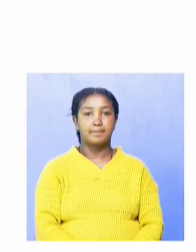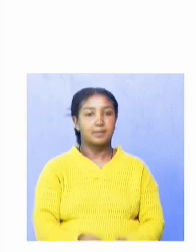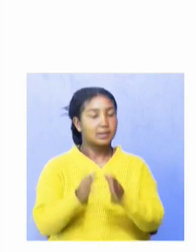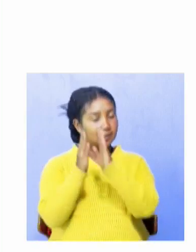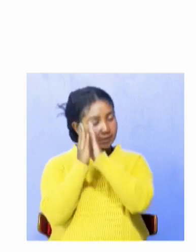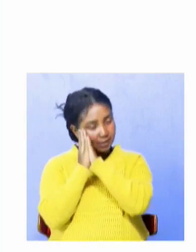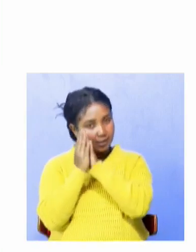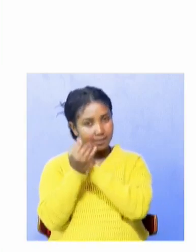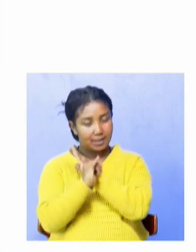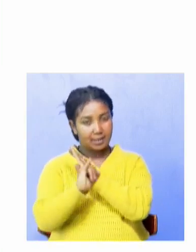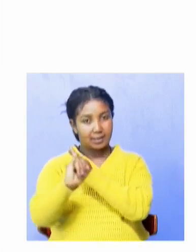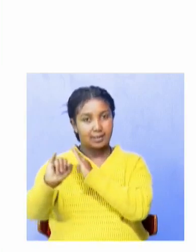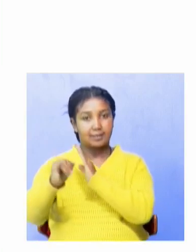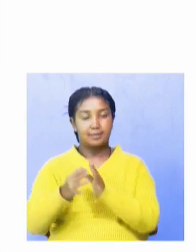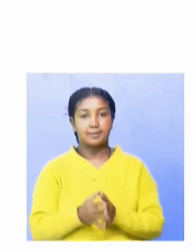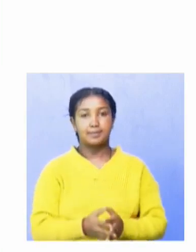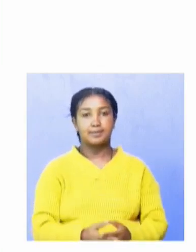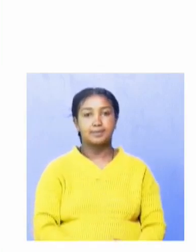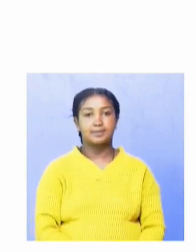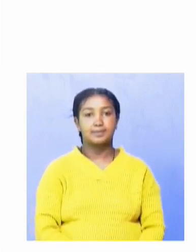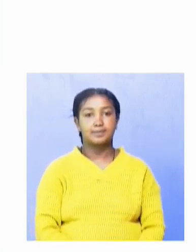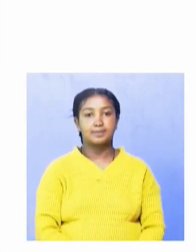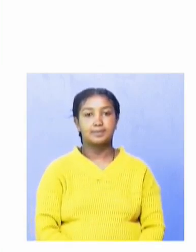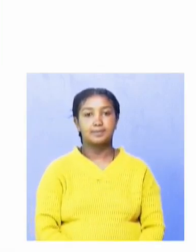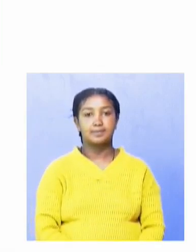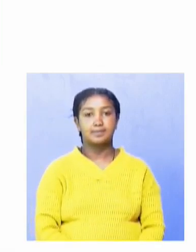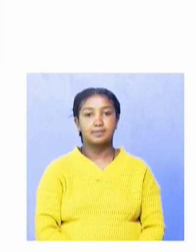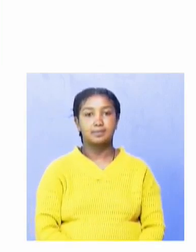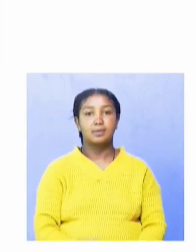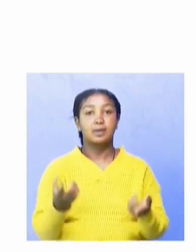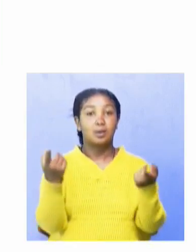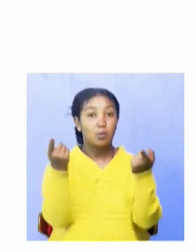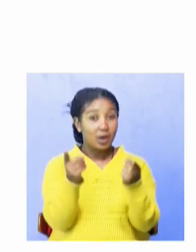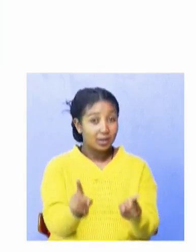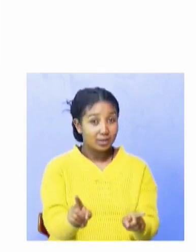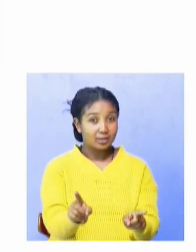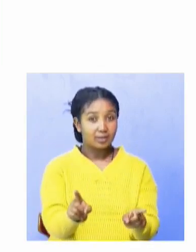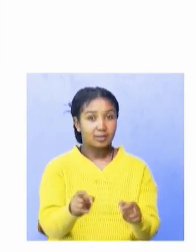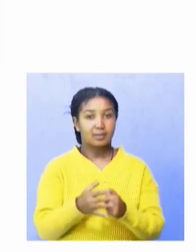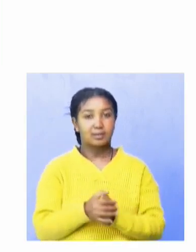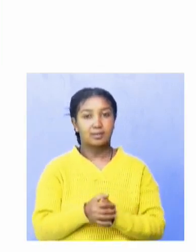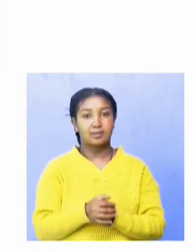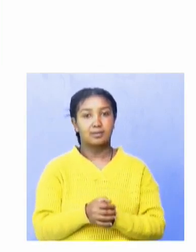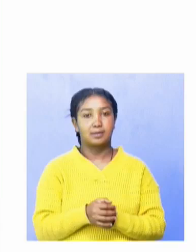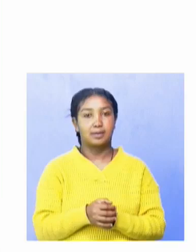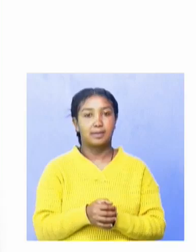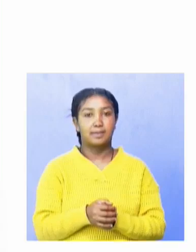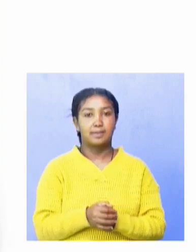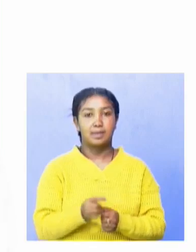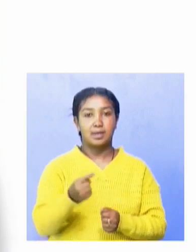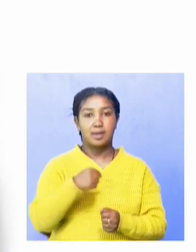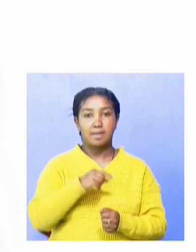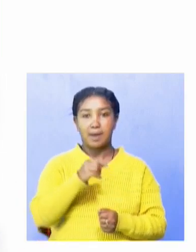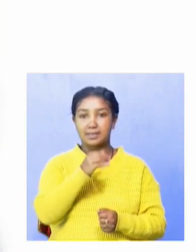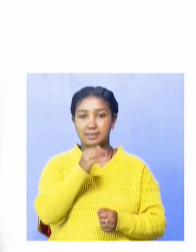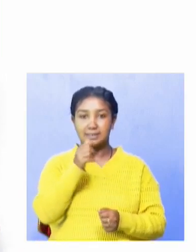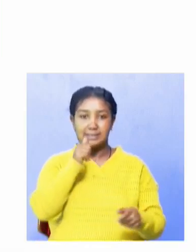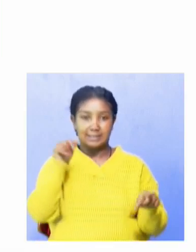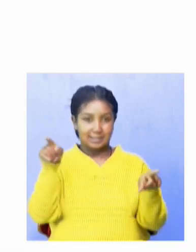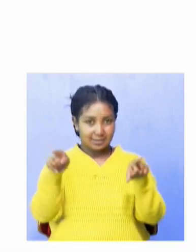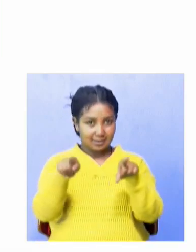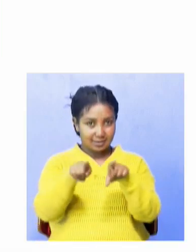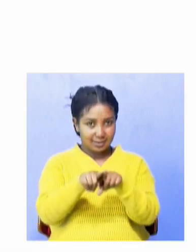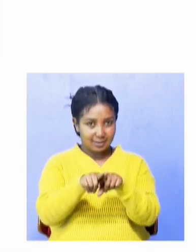sleeping when my sister.